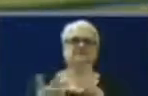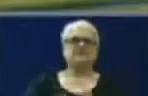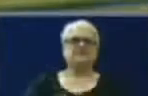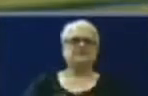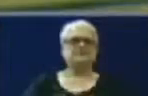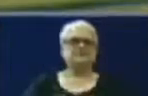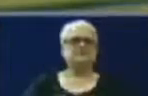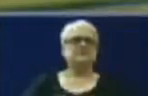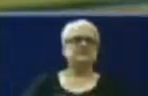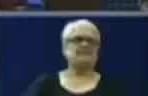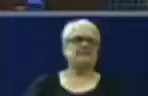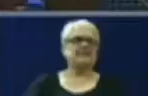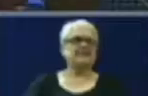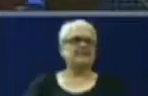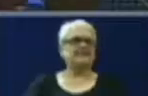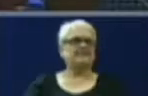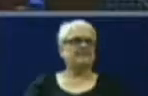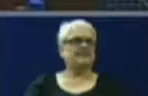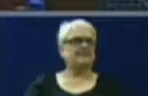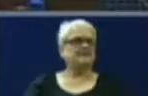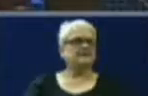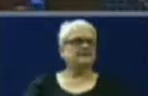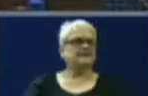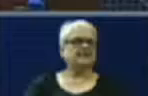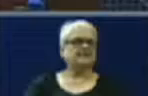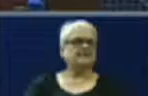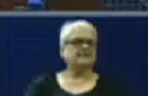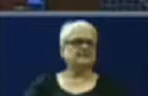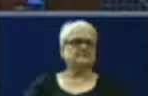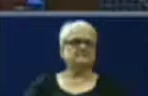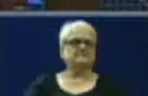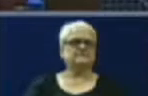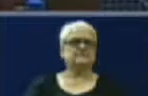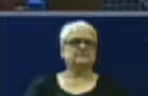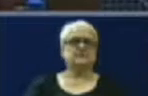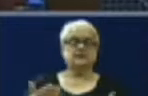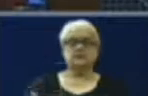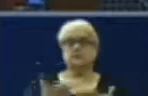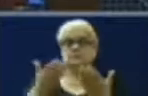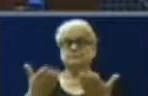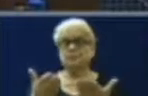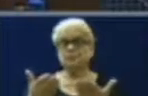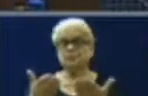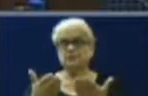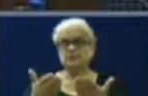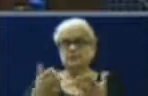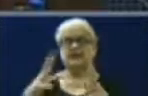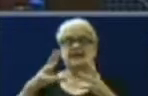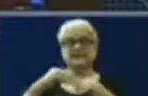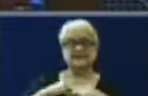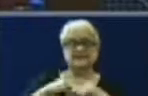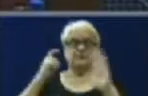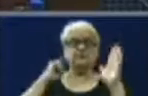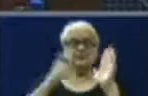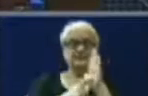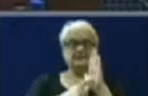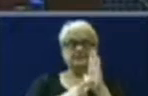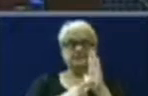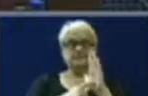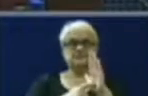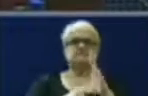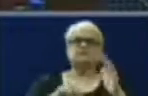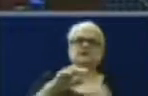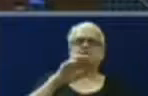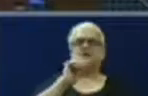Thank you very much, Ms. Robinson. Thank you to everyone who participated. Is there a motion to receive the recognitions? So moved by Ms. Porter, seconded